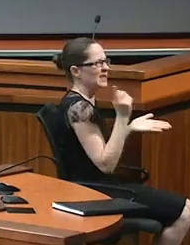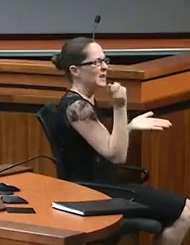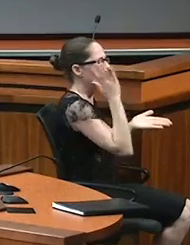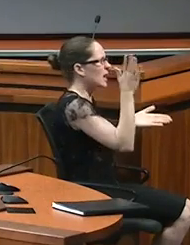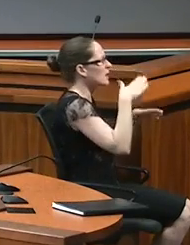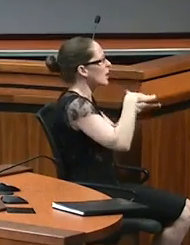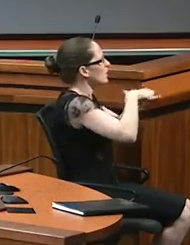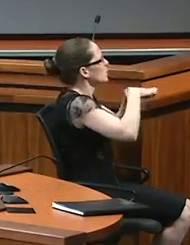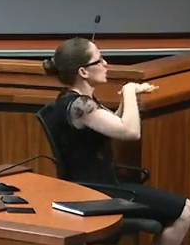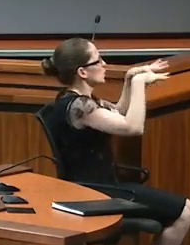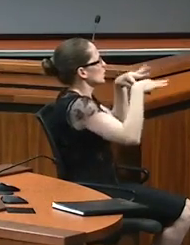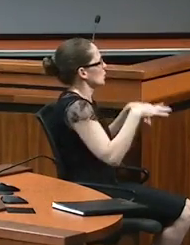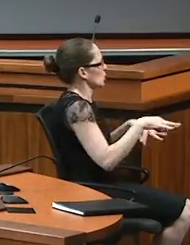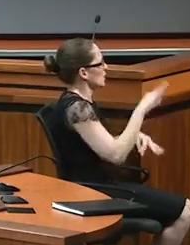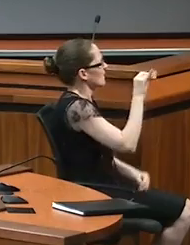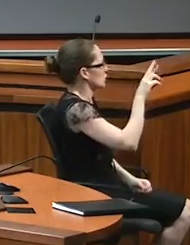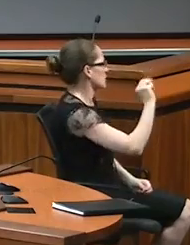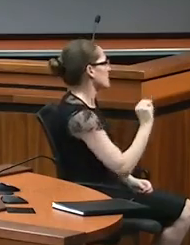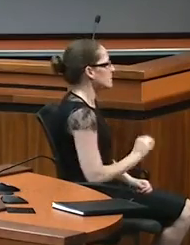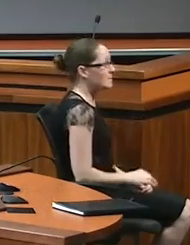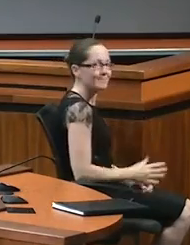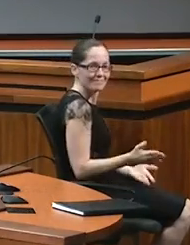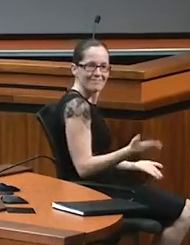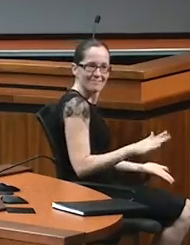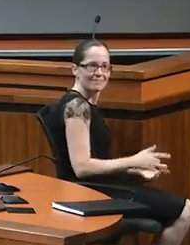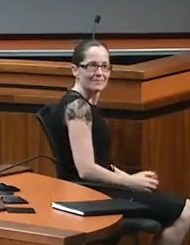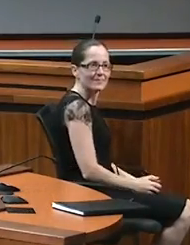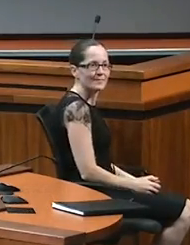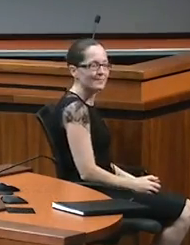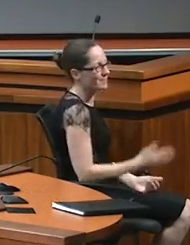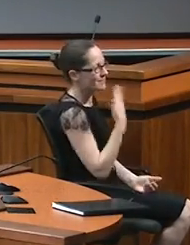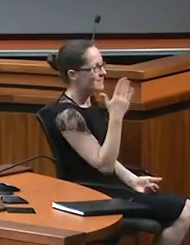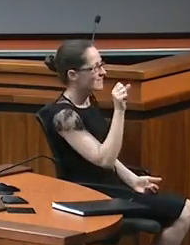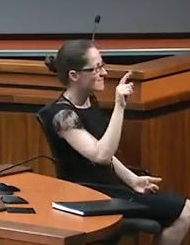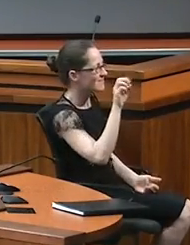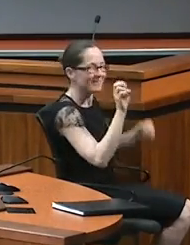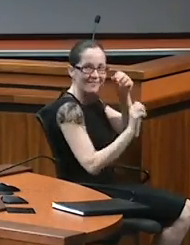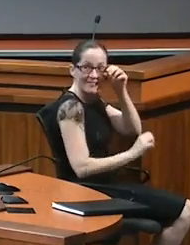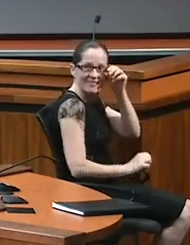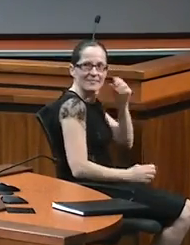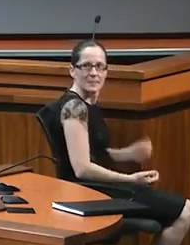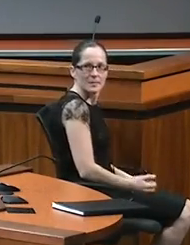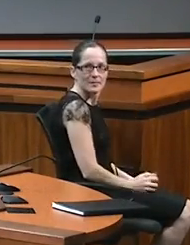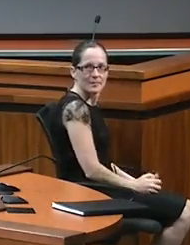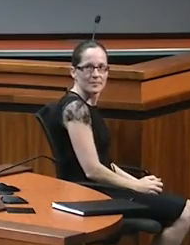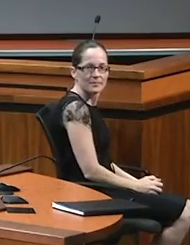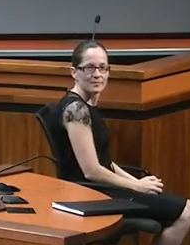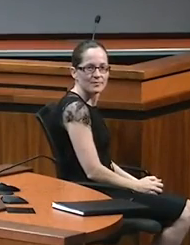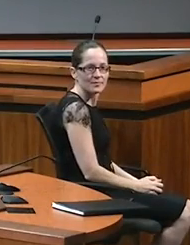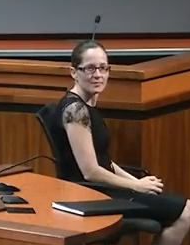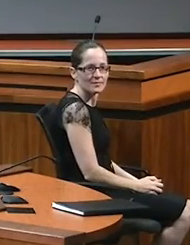firm. Take it over, Val. Yeah. Okay. Thanks, Steve. I just want to kind of